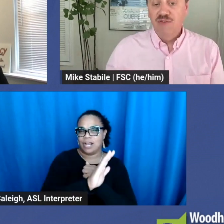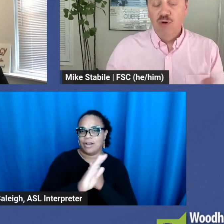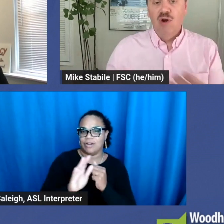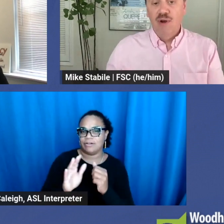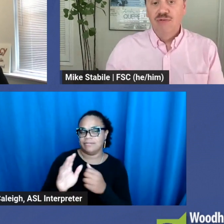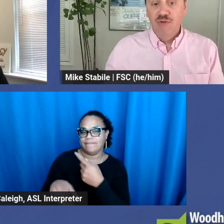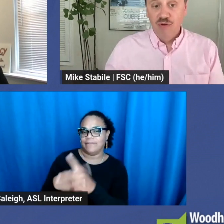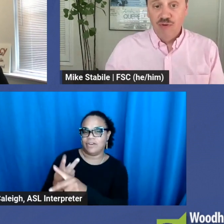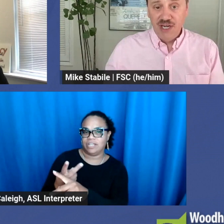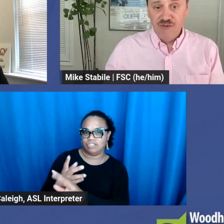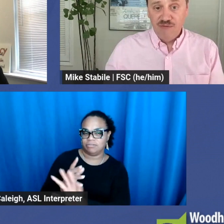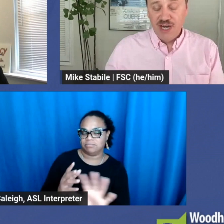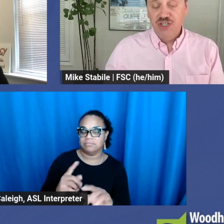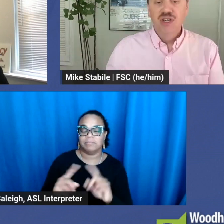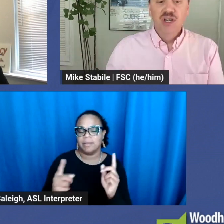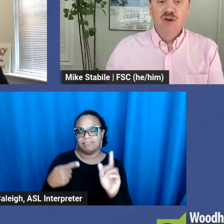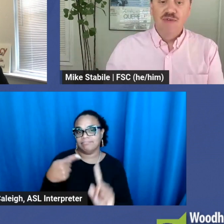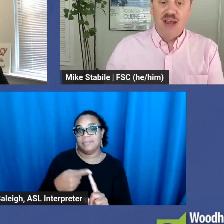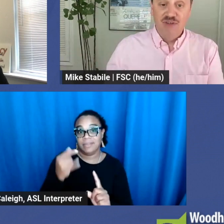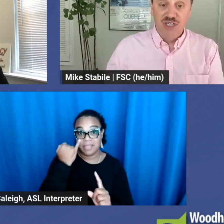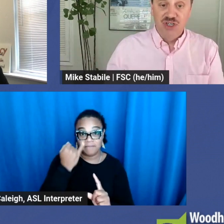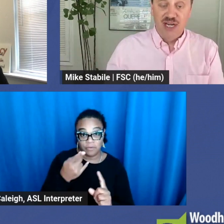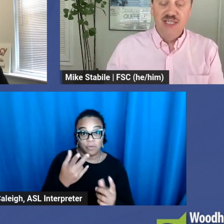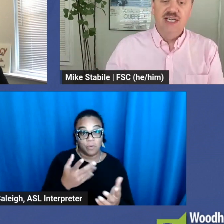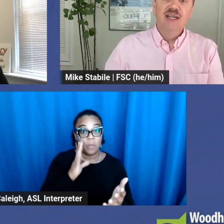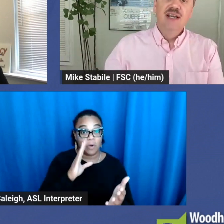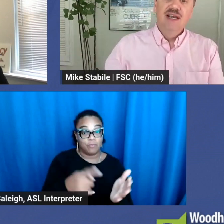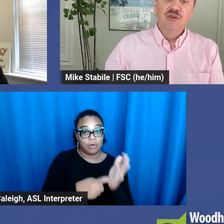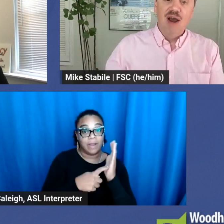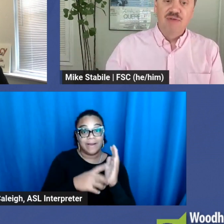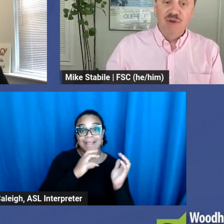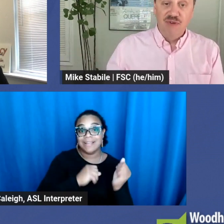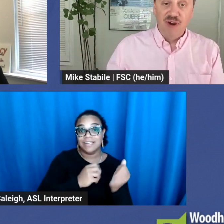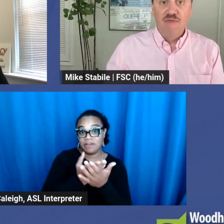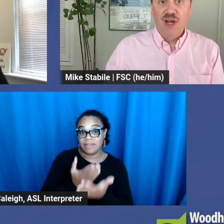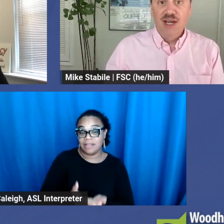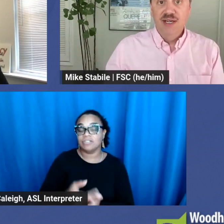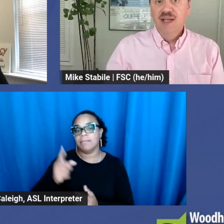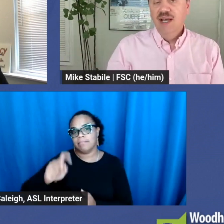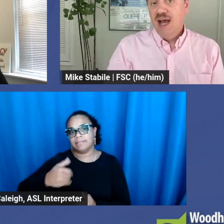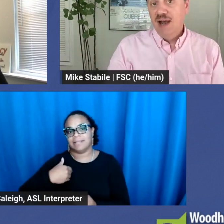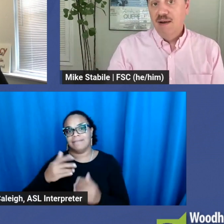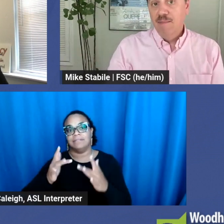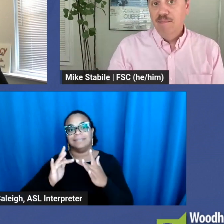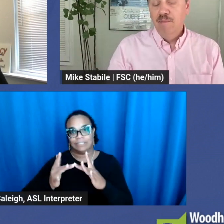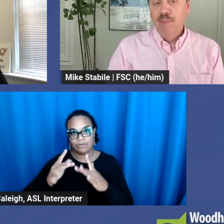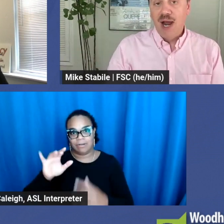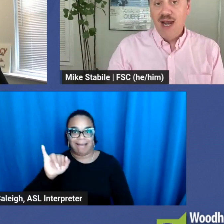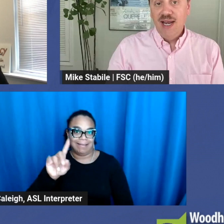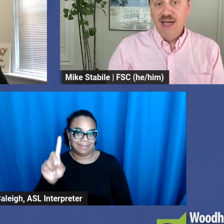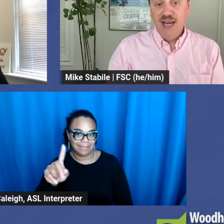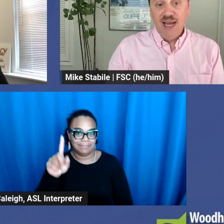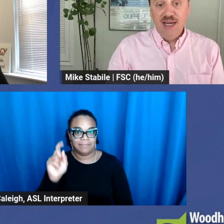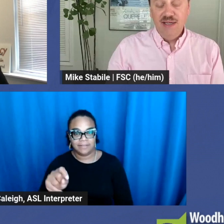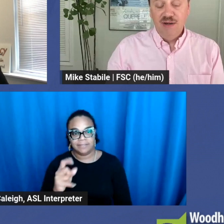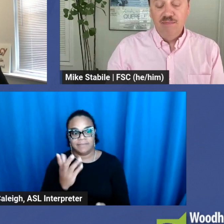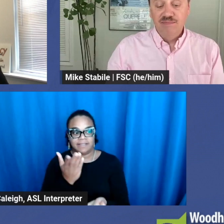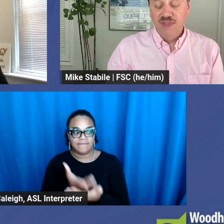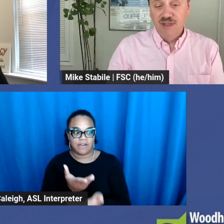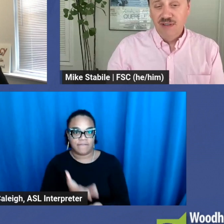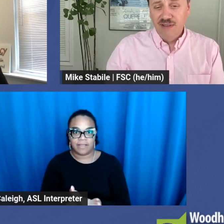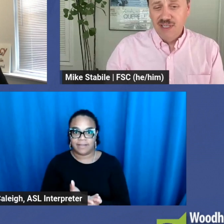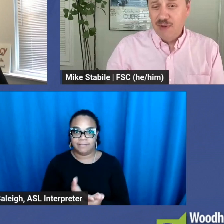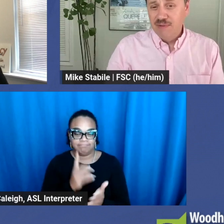requires that if you are go through age verification, you have to have a digital ID. You have to be verified by